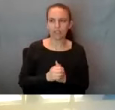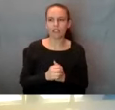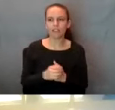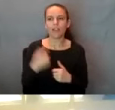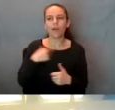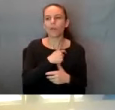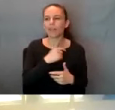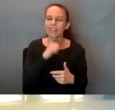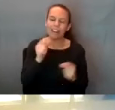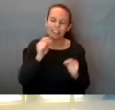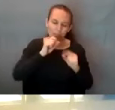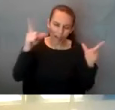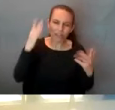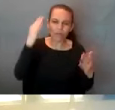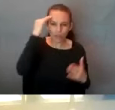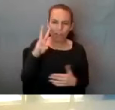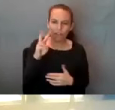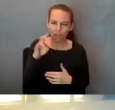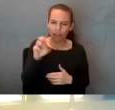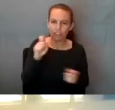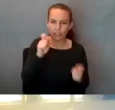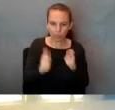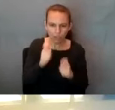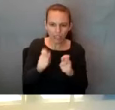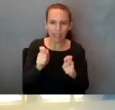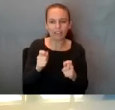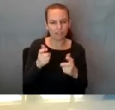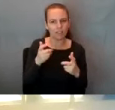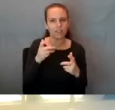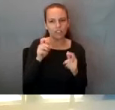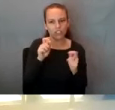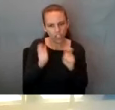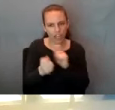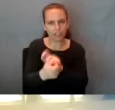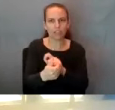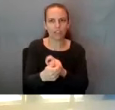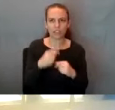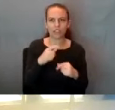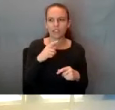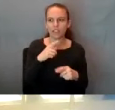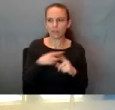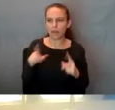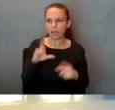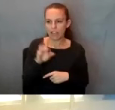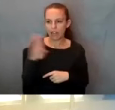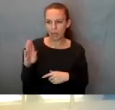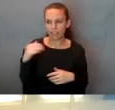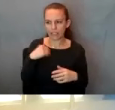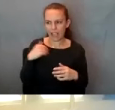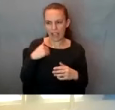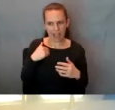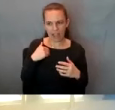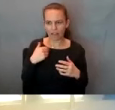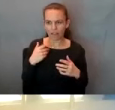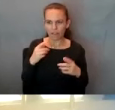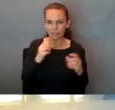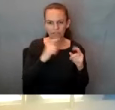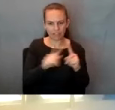will change. We've been tracking it. The database GISAID has over 400,000 whole genome sequences currently from over 120